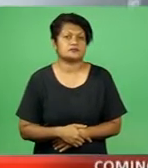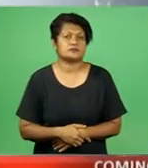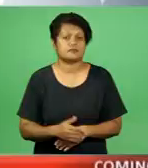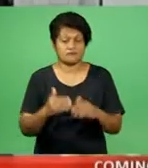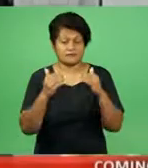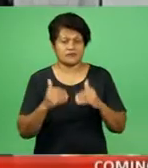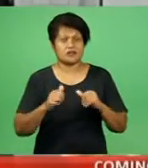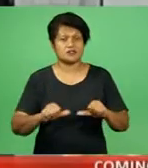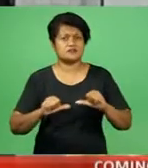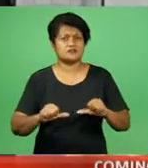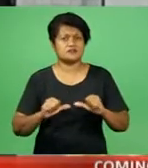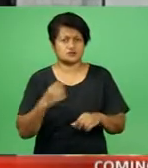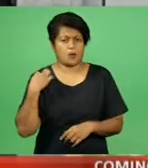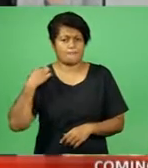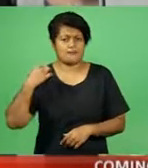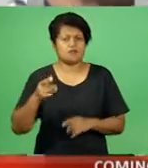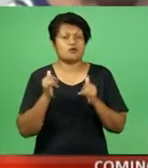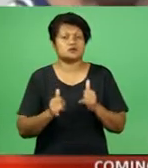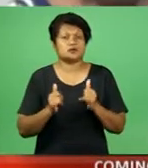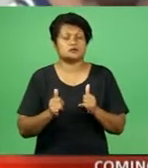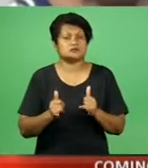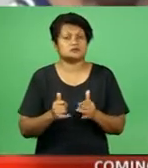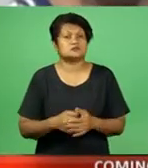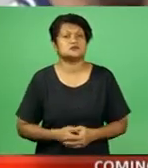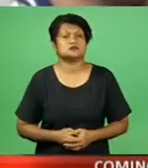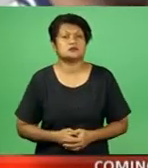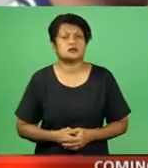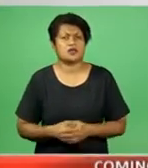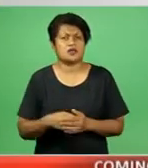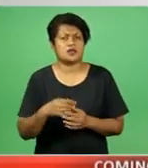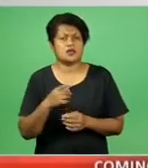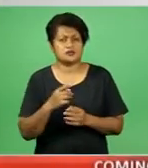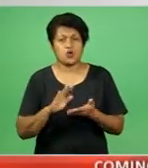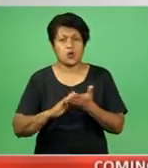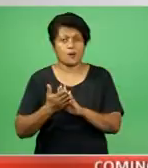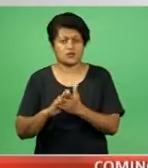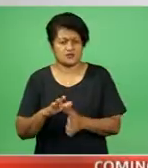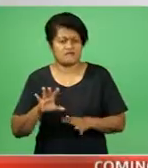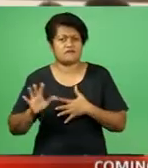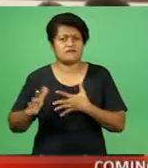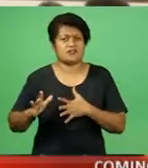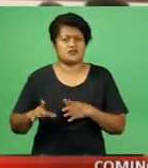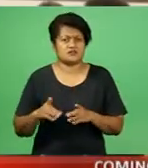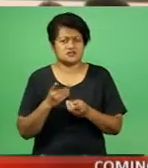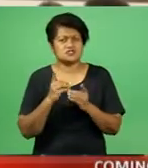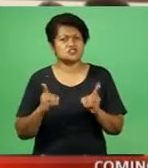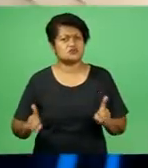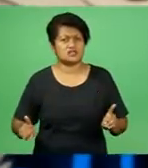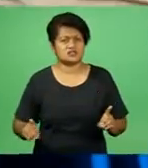Up ahead, defense to apply for judge's recusal. And vulnerable community fears discrimination.